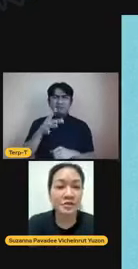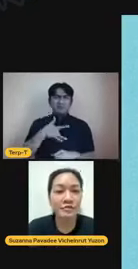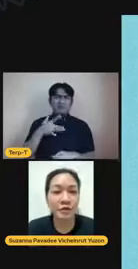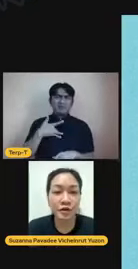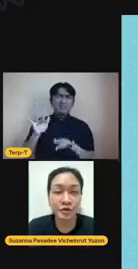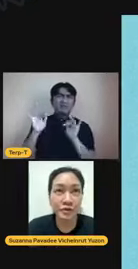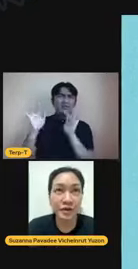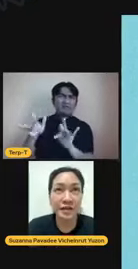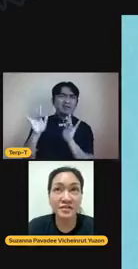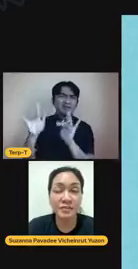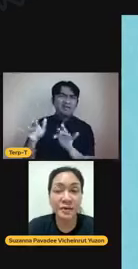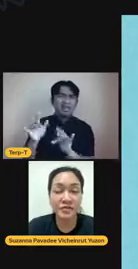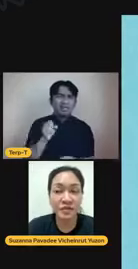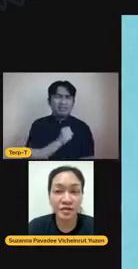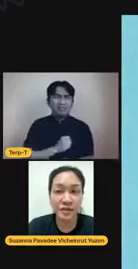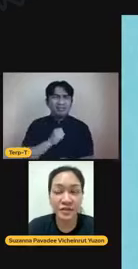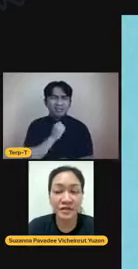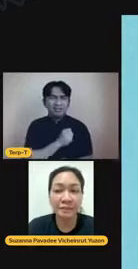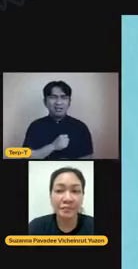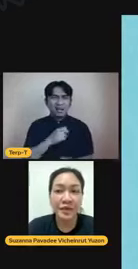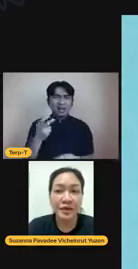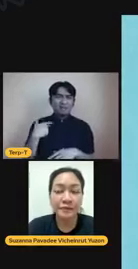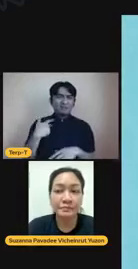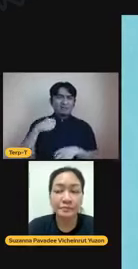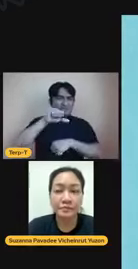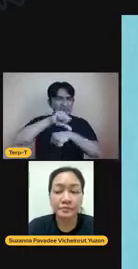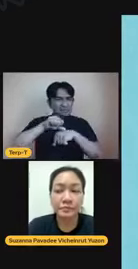know our children will go through a lot, some have surgeries,